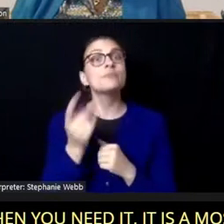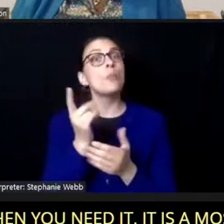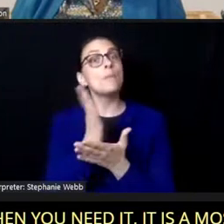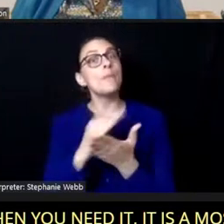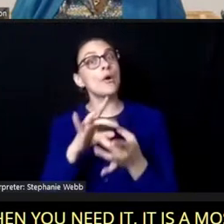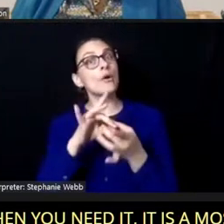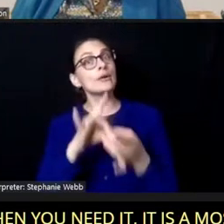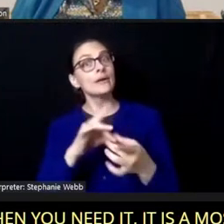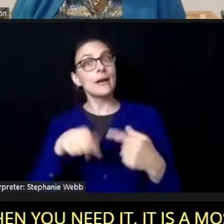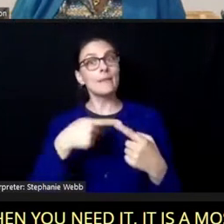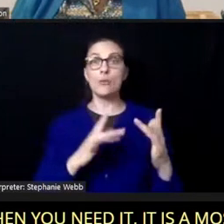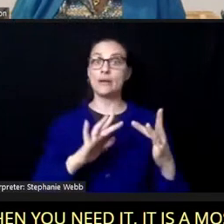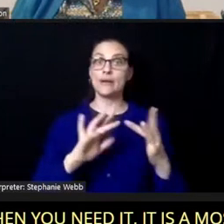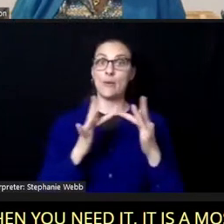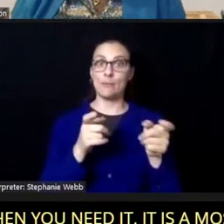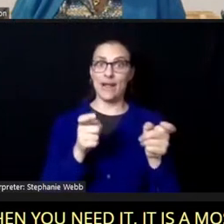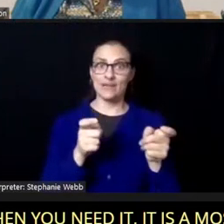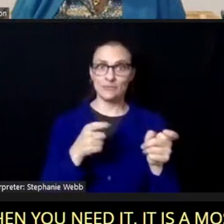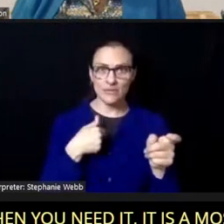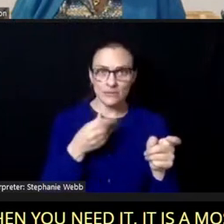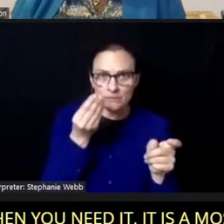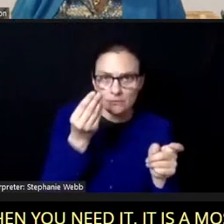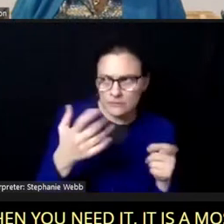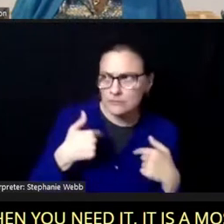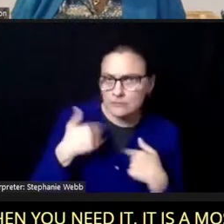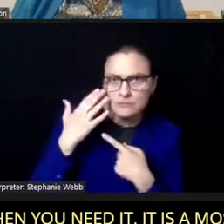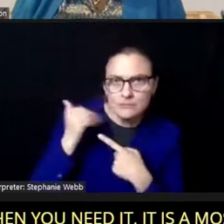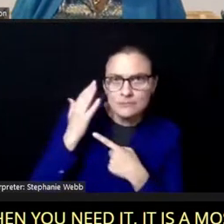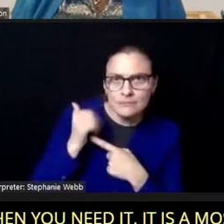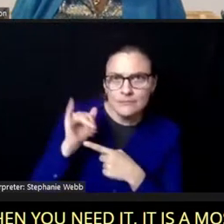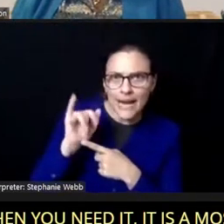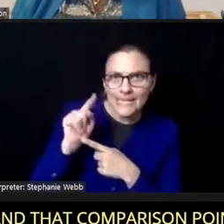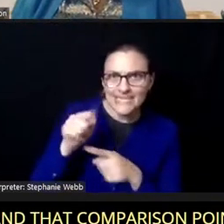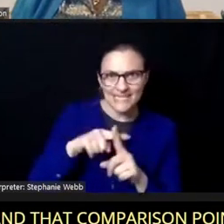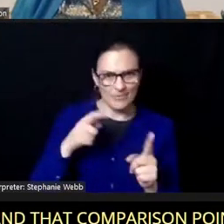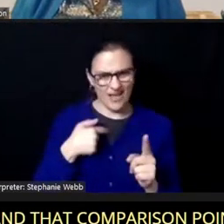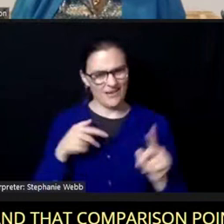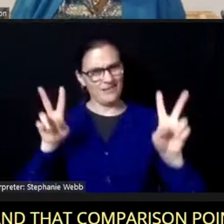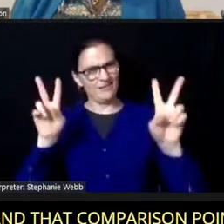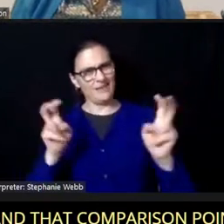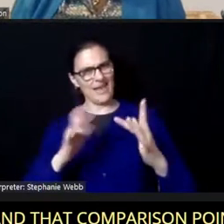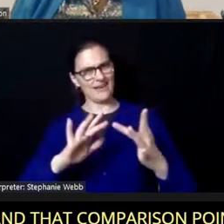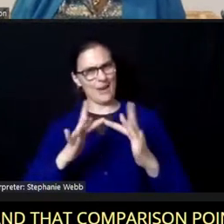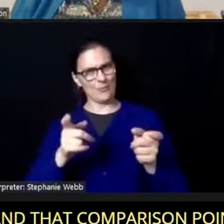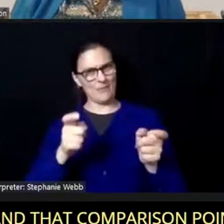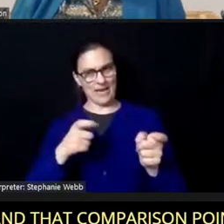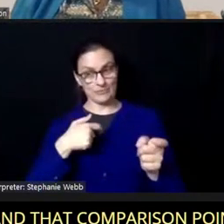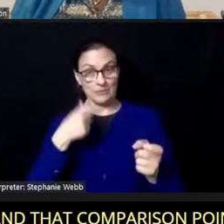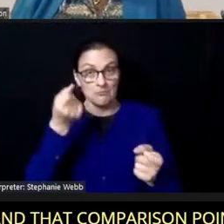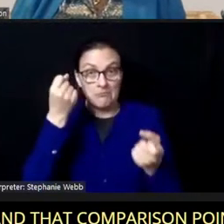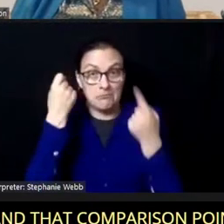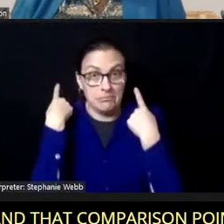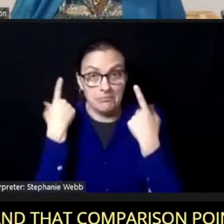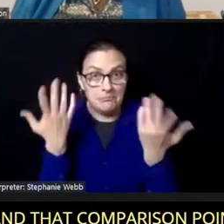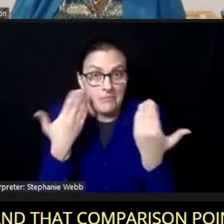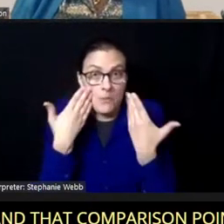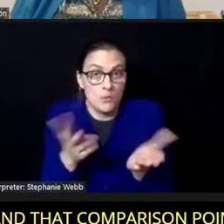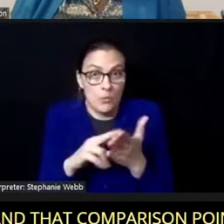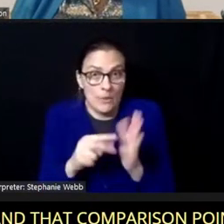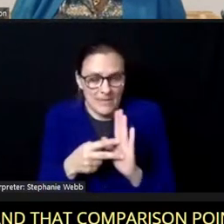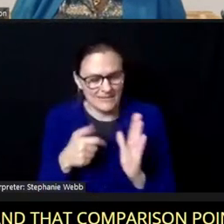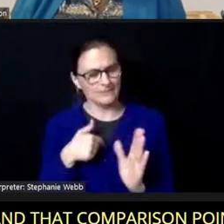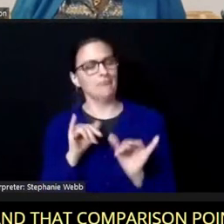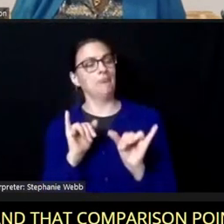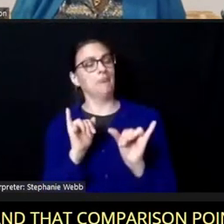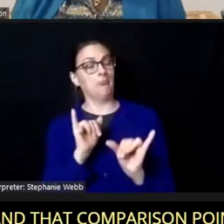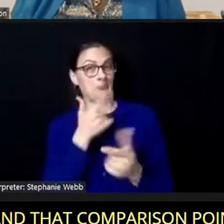being an IT guy, I don't know anything about what that means, which I find quite fascinating. So those are the two things that popped out to me when I was